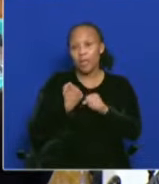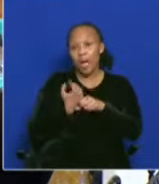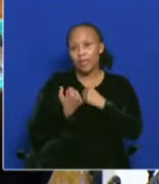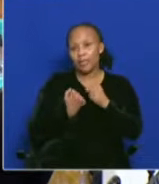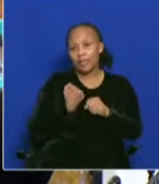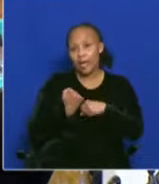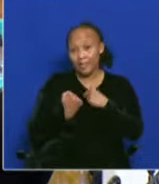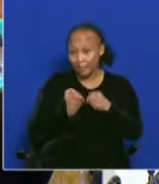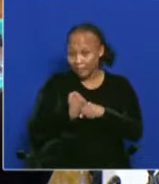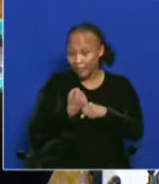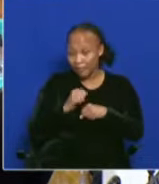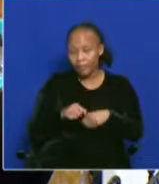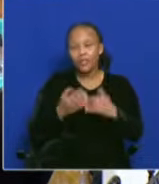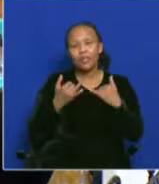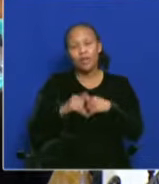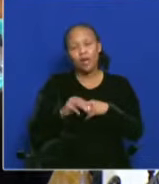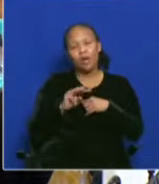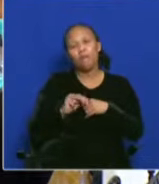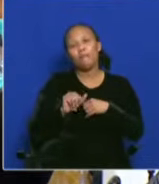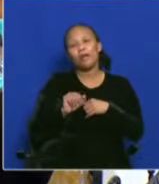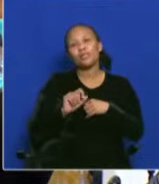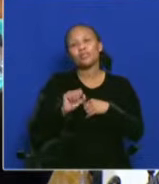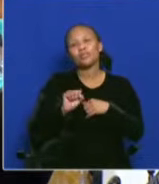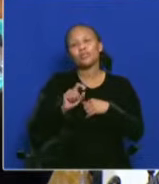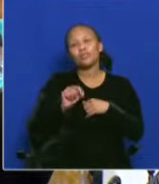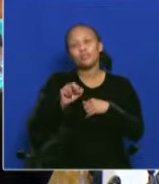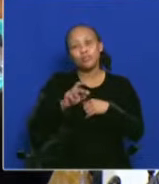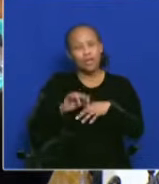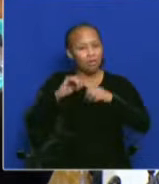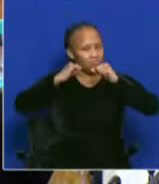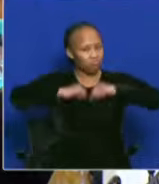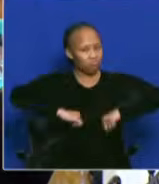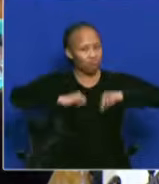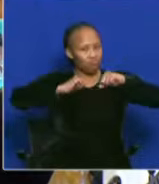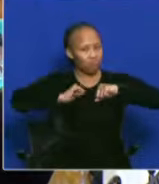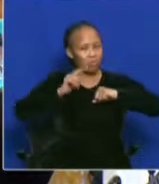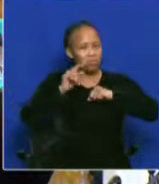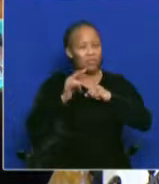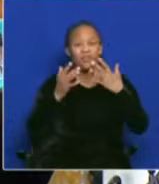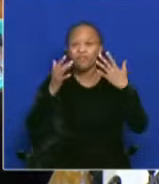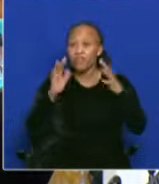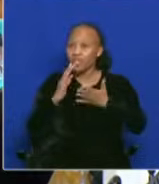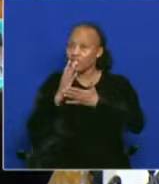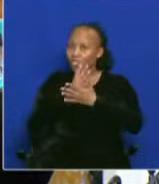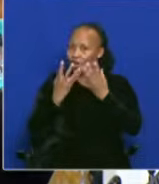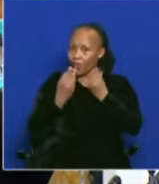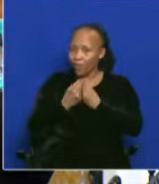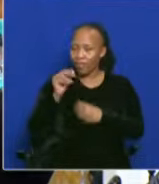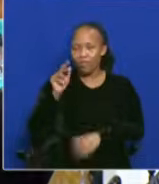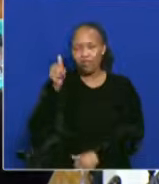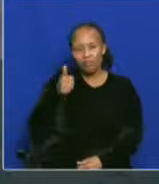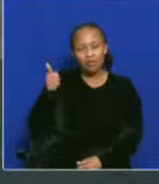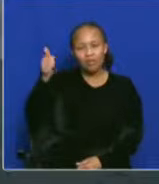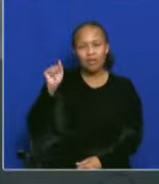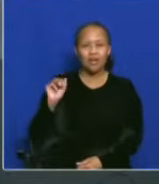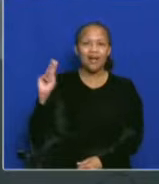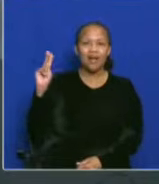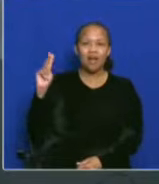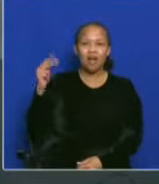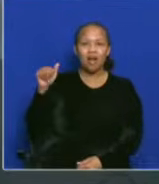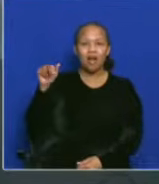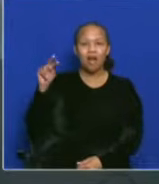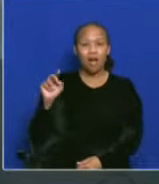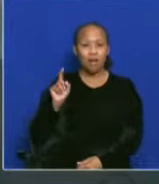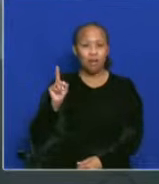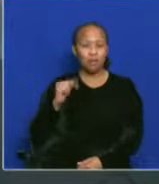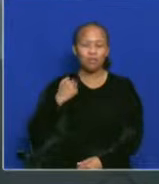agreement is just shared with General Khan because it says this is the party that we want to look to do business with,